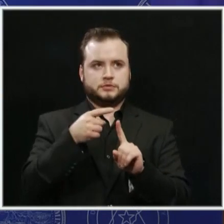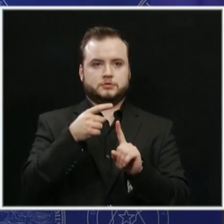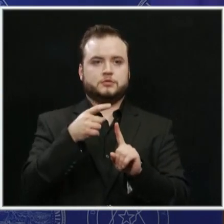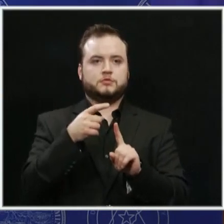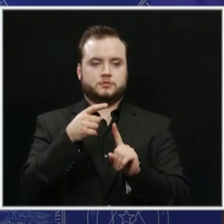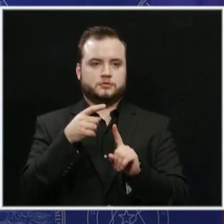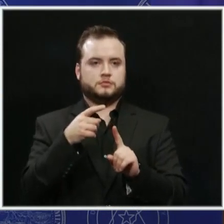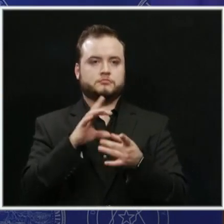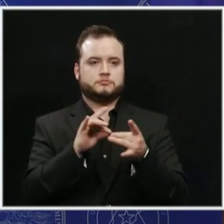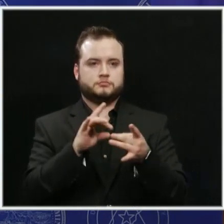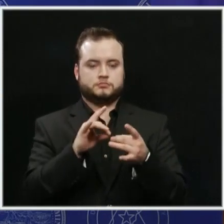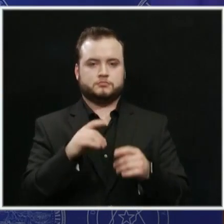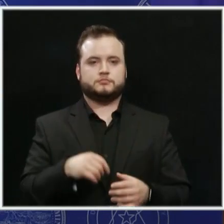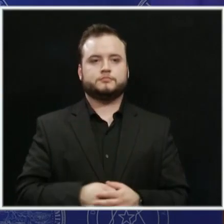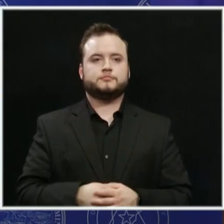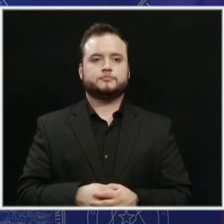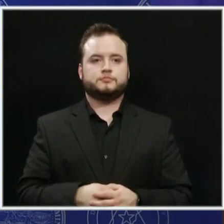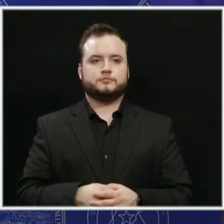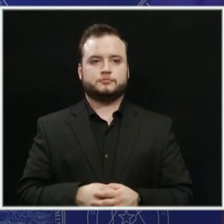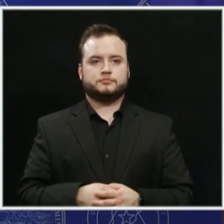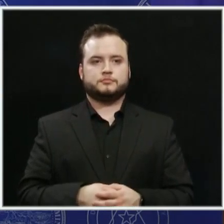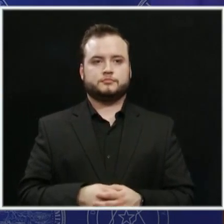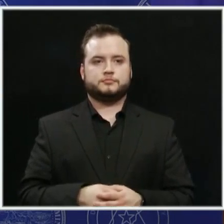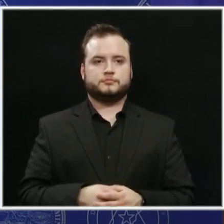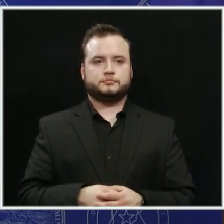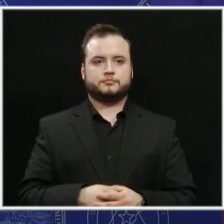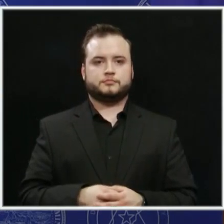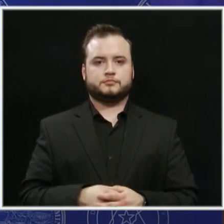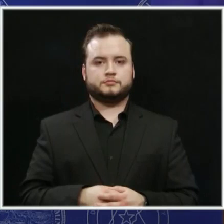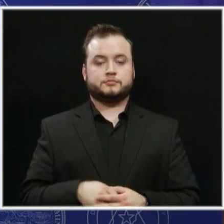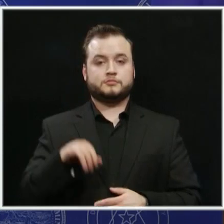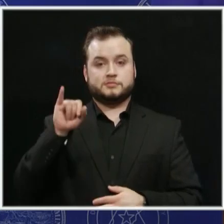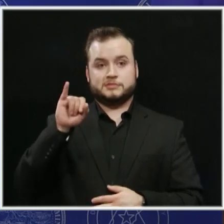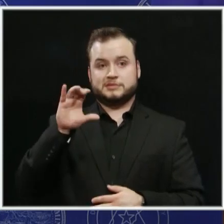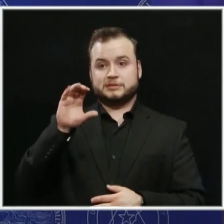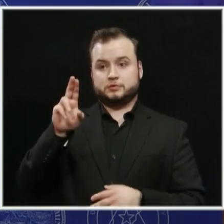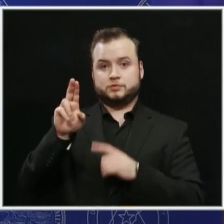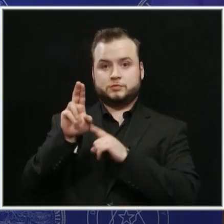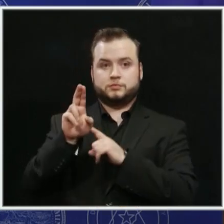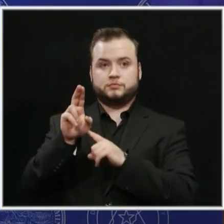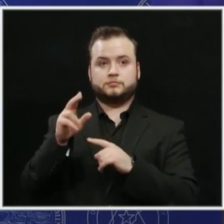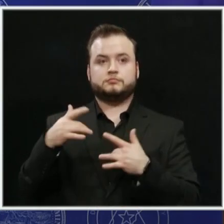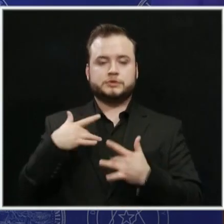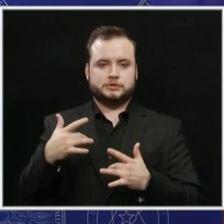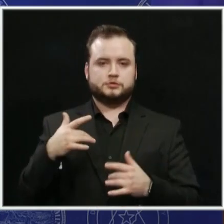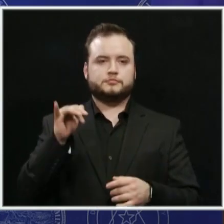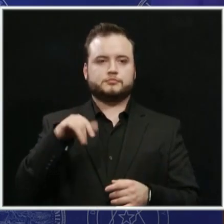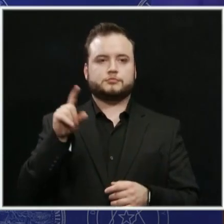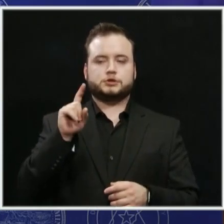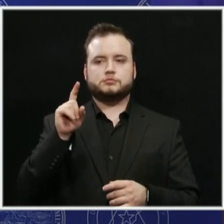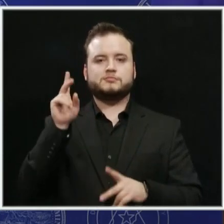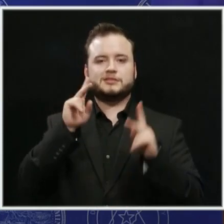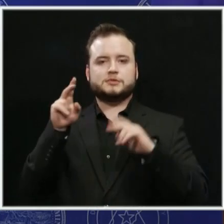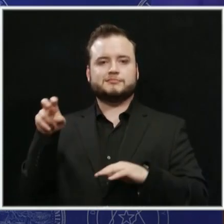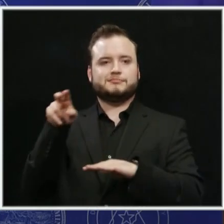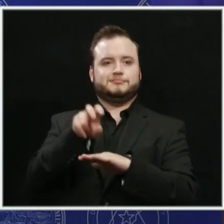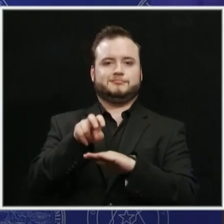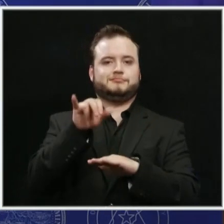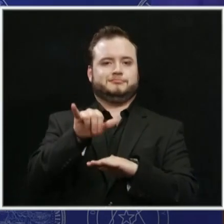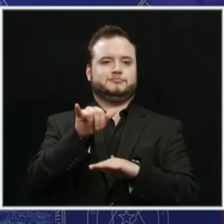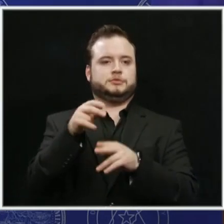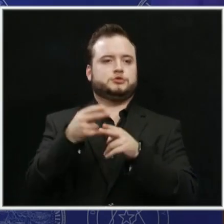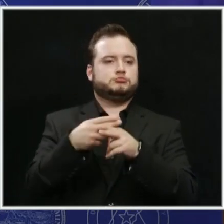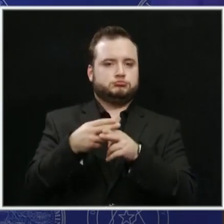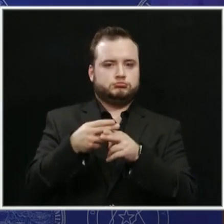the large population centers where the tertiary referral centers are. So just because certain ICU patients might be hospitalized in the metro doesn't mean that